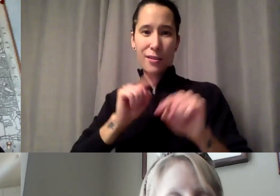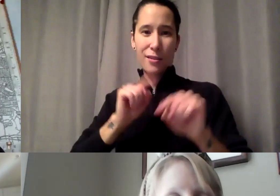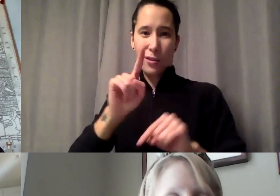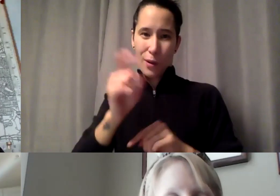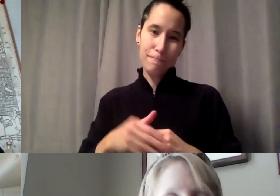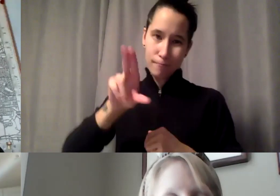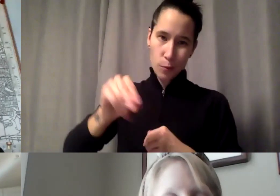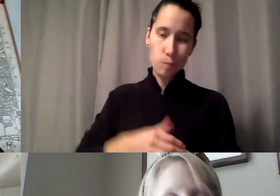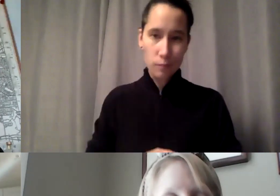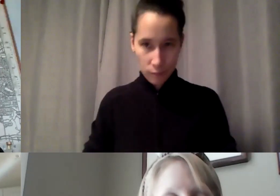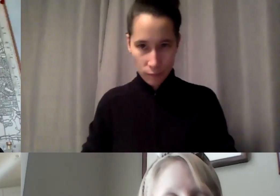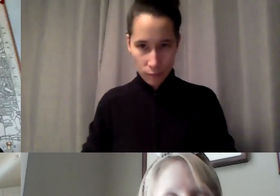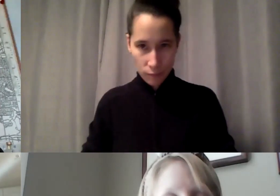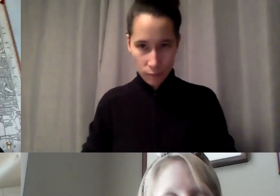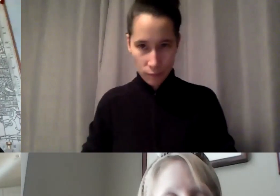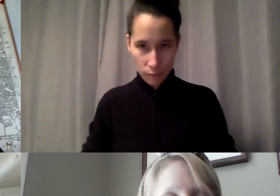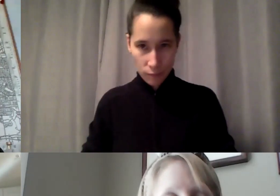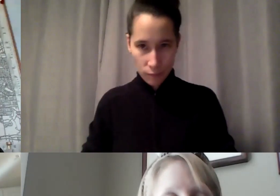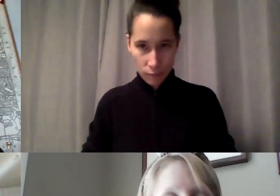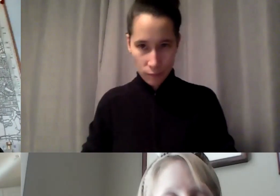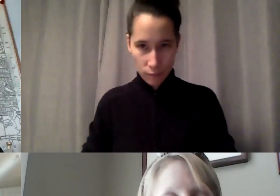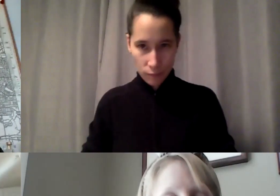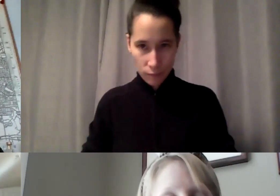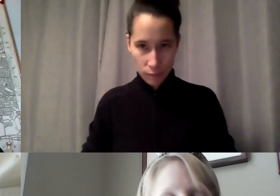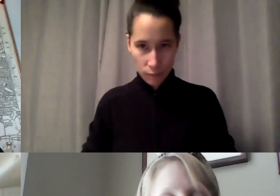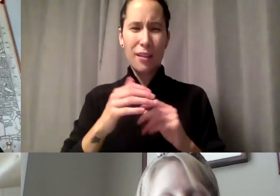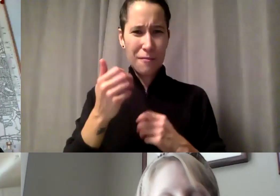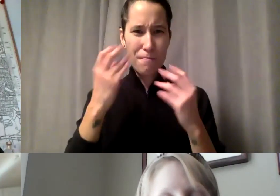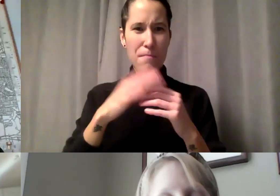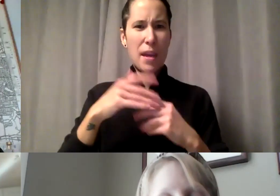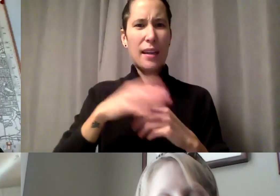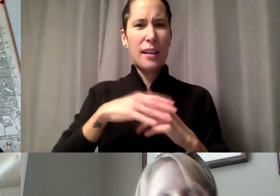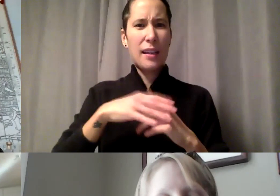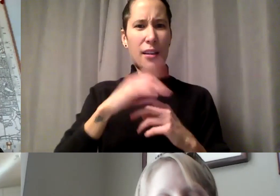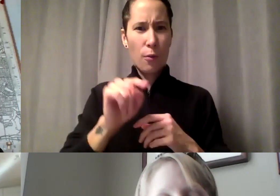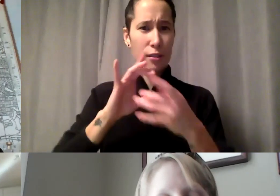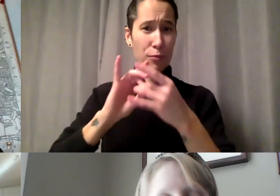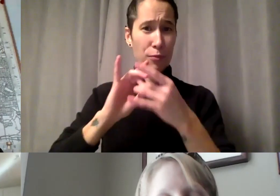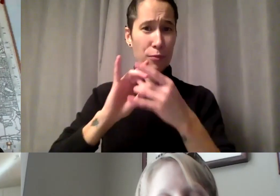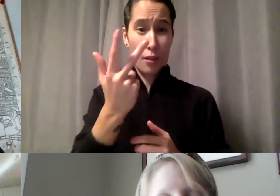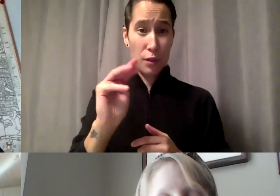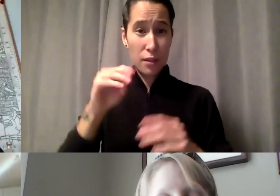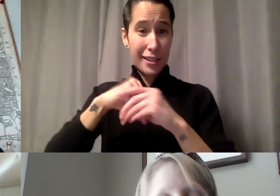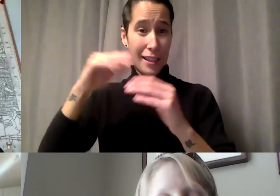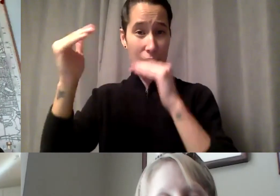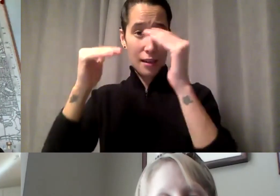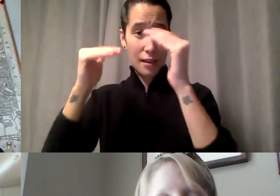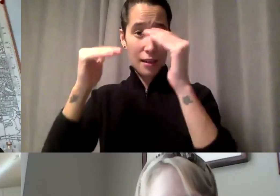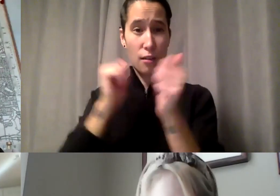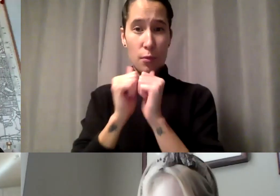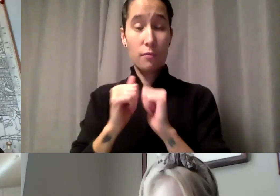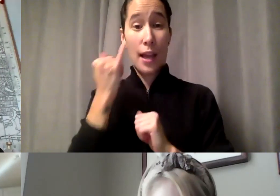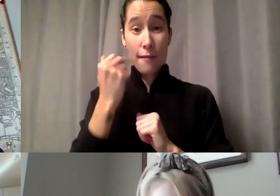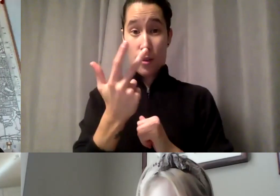dial in on this because I'm still getting quite a lot of questions around the 3 meters and adult sport. So if the 3 meters